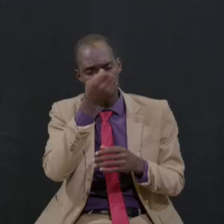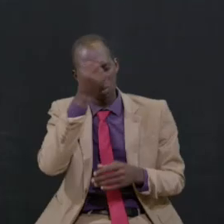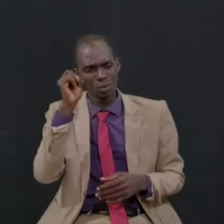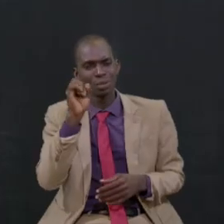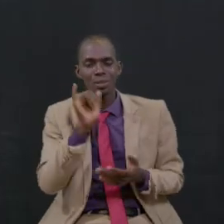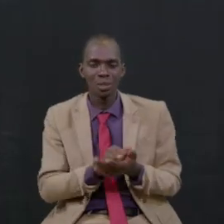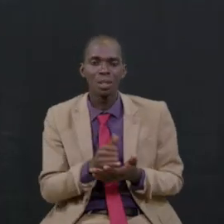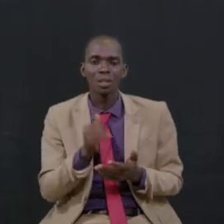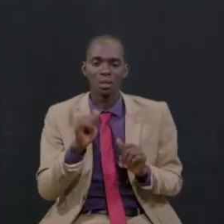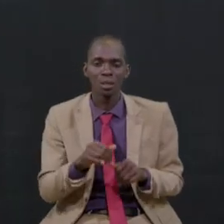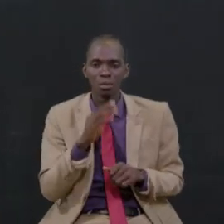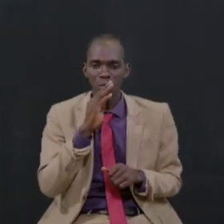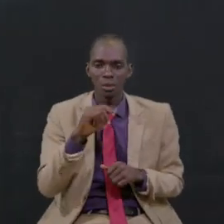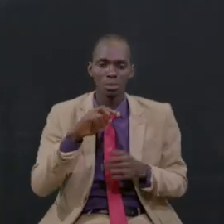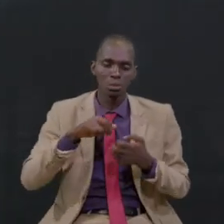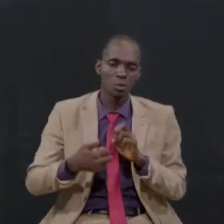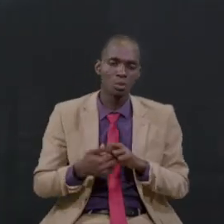that.